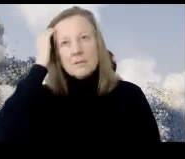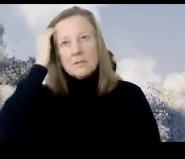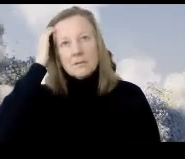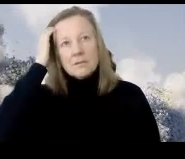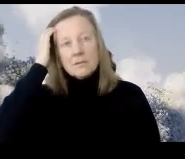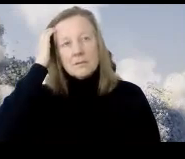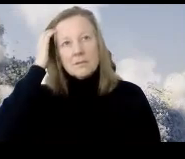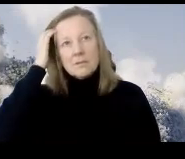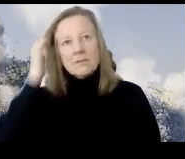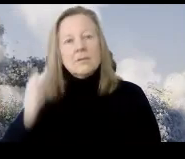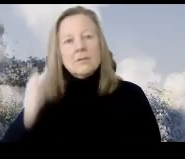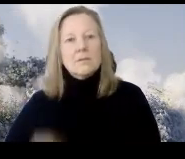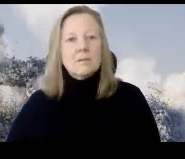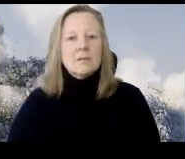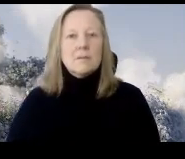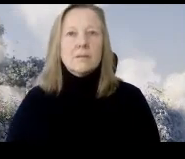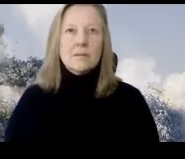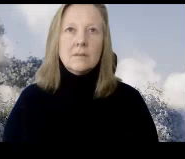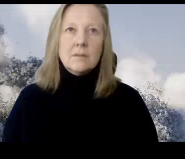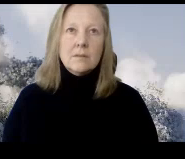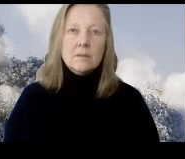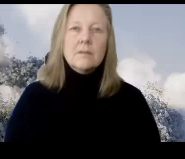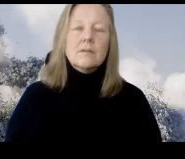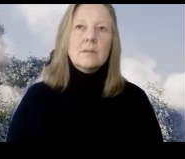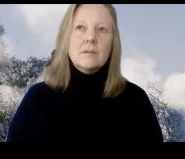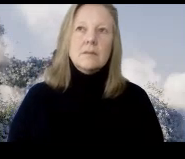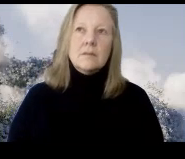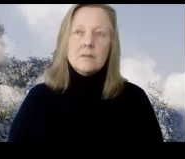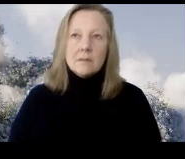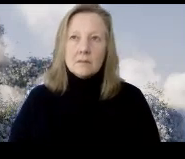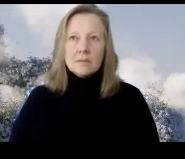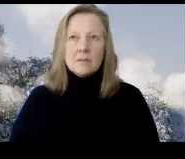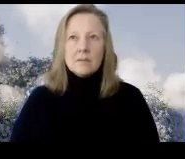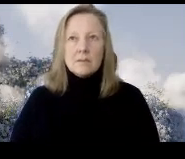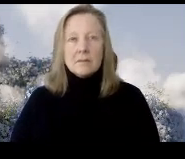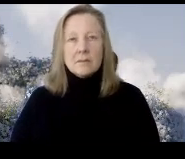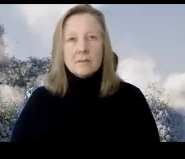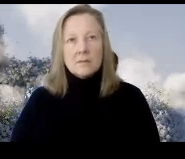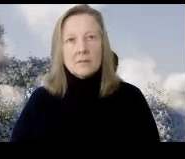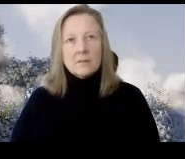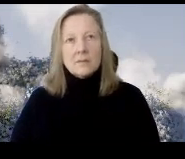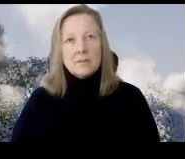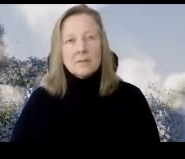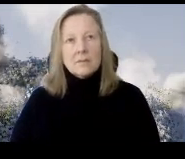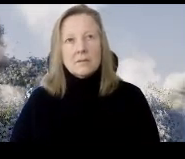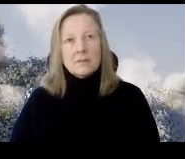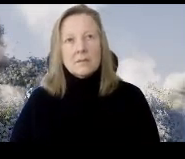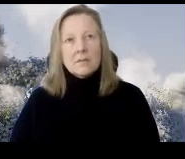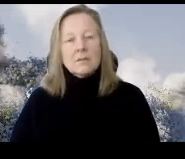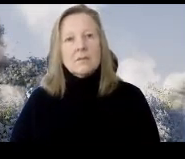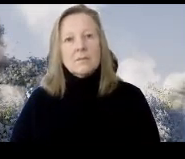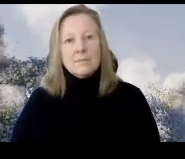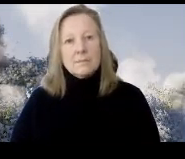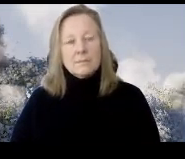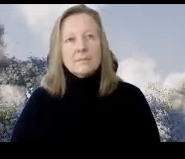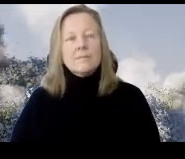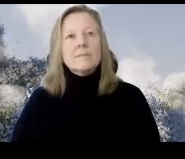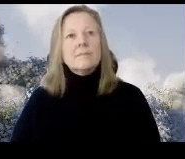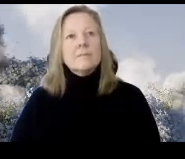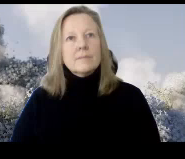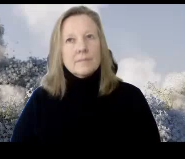started my registration with CRNM in Manitoba. My all the process is done. It's just I'm stuck at the writing for the language